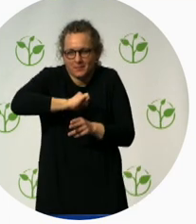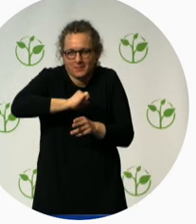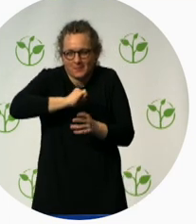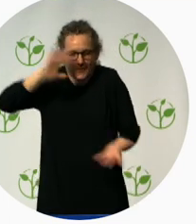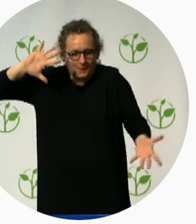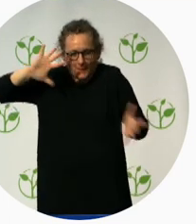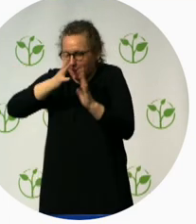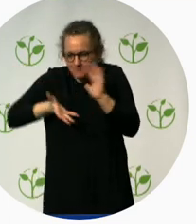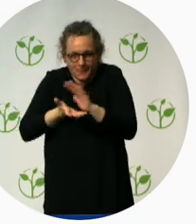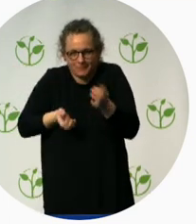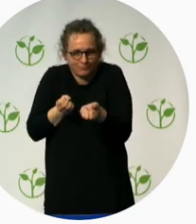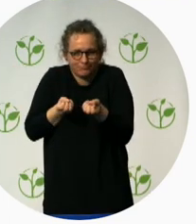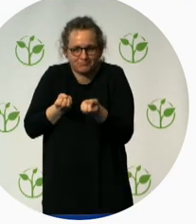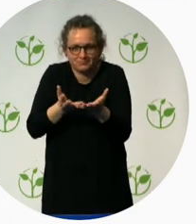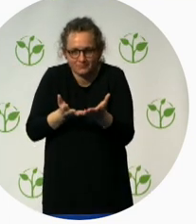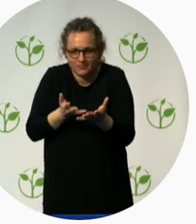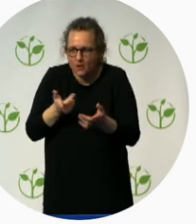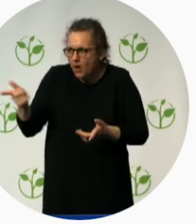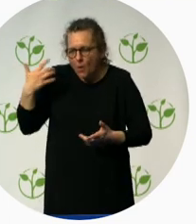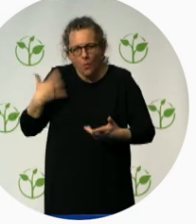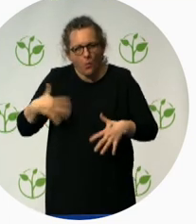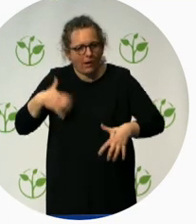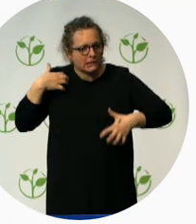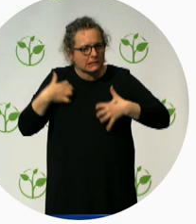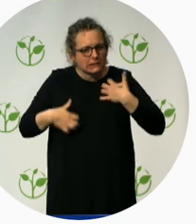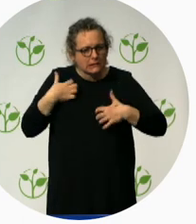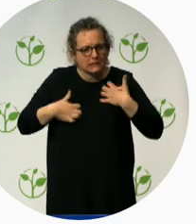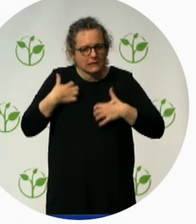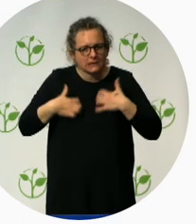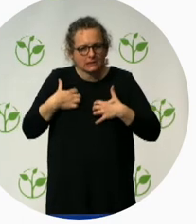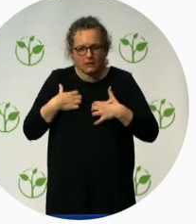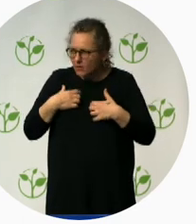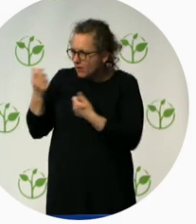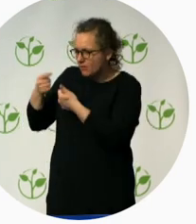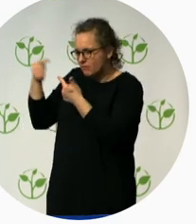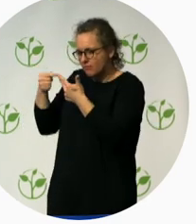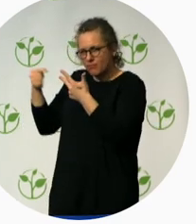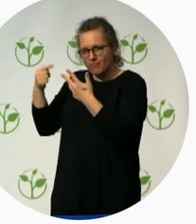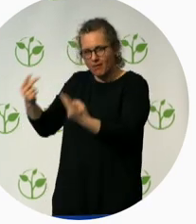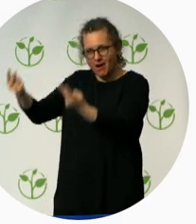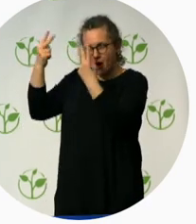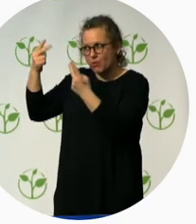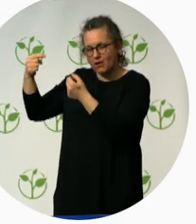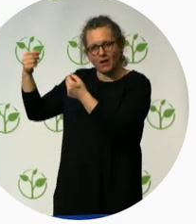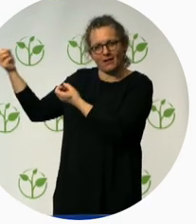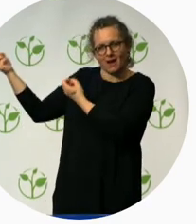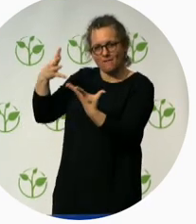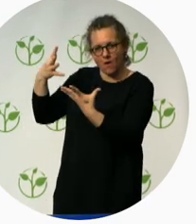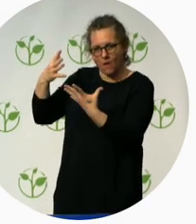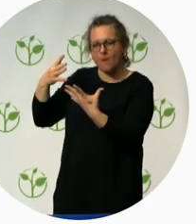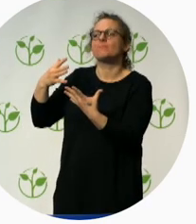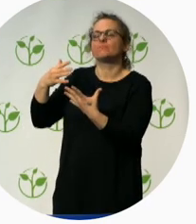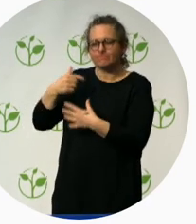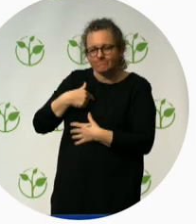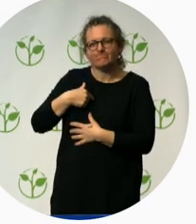exciting and important information from rural development in low-income countries,